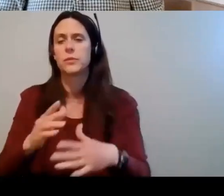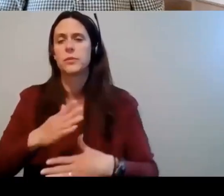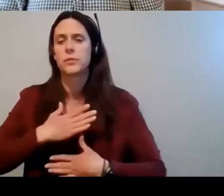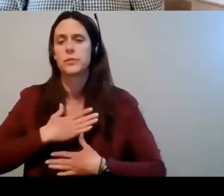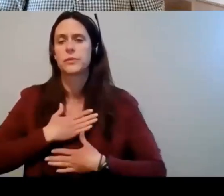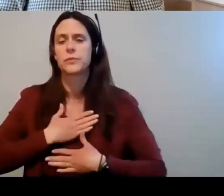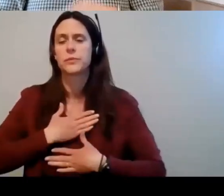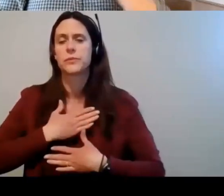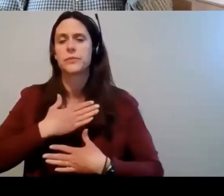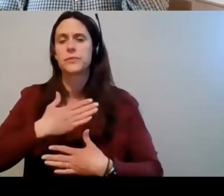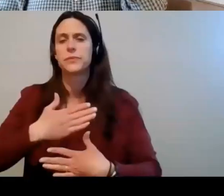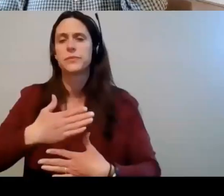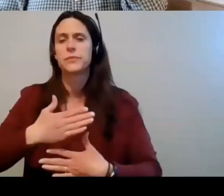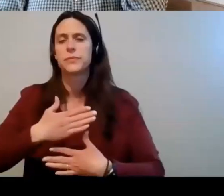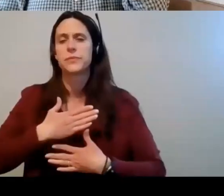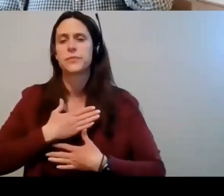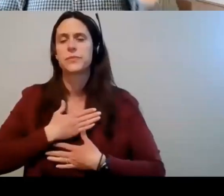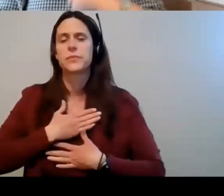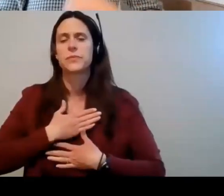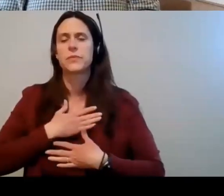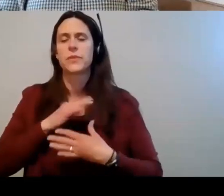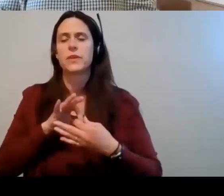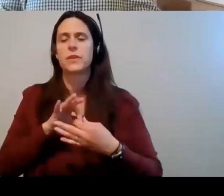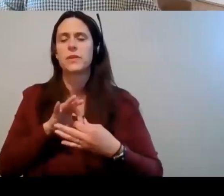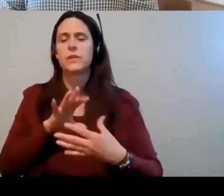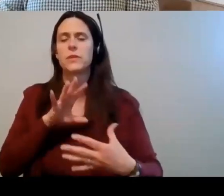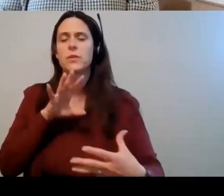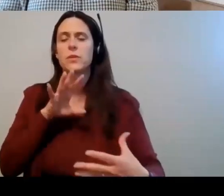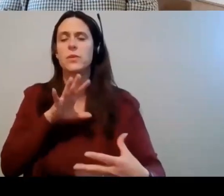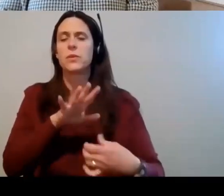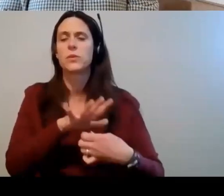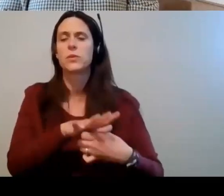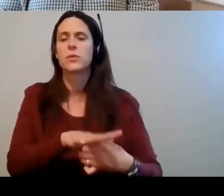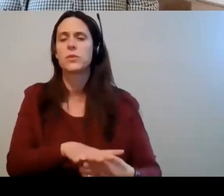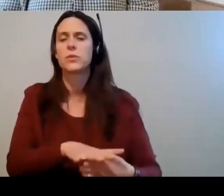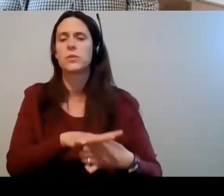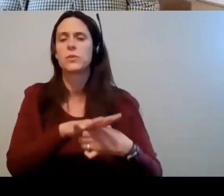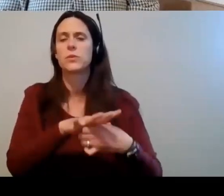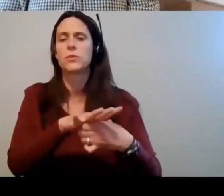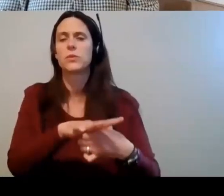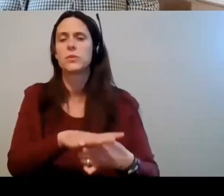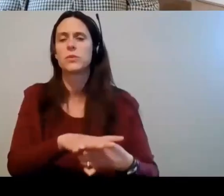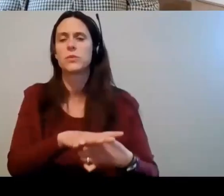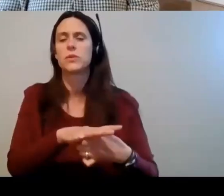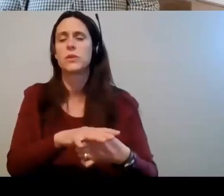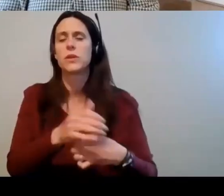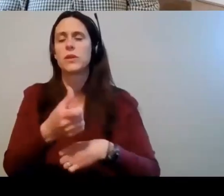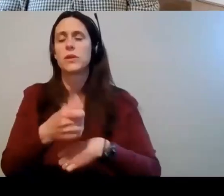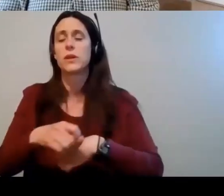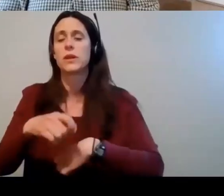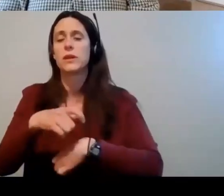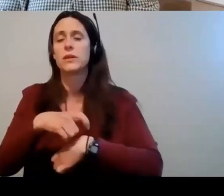It may take time to learn how to let go of tension and relax your body, but you can come back to this place as often as you